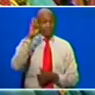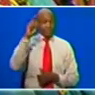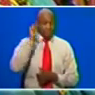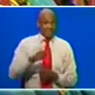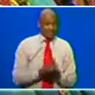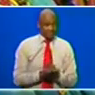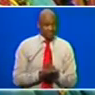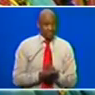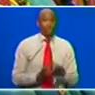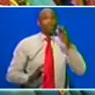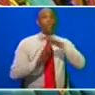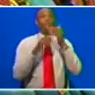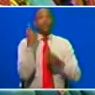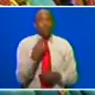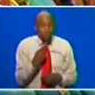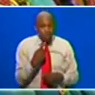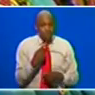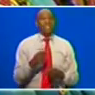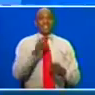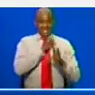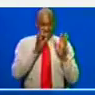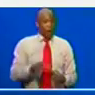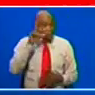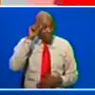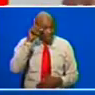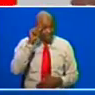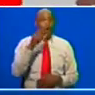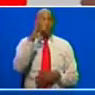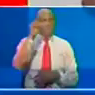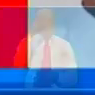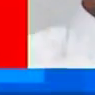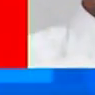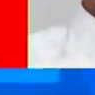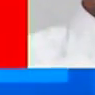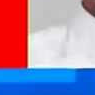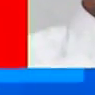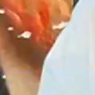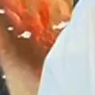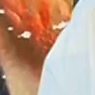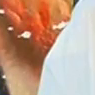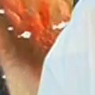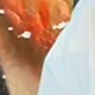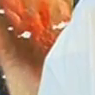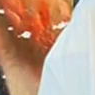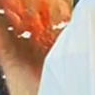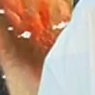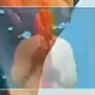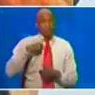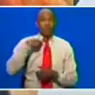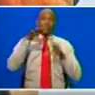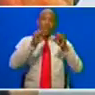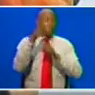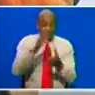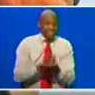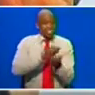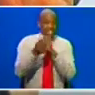tough. Top on the list is the current Senator of Mombasa, Hassan Omar, who is vying on a Wiper ticket. Having to take over from Joho, you literally need to